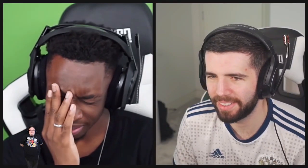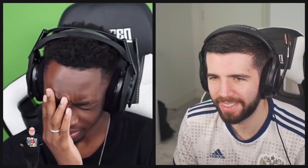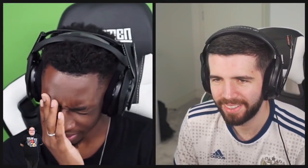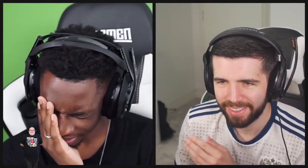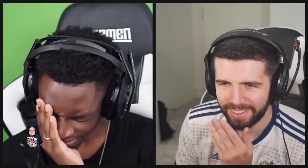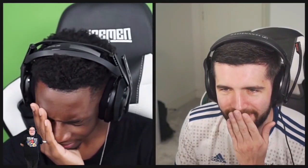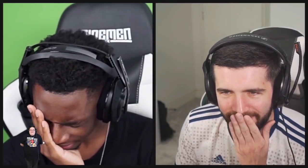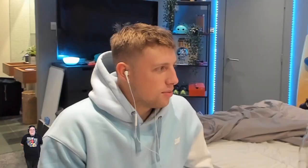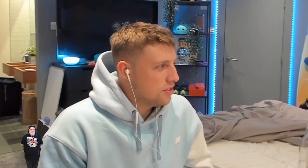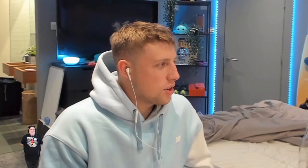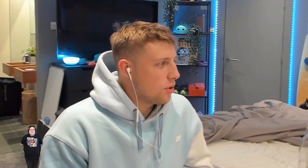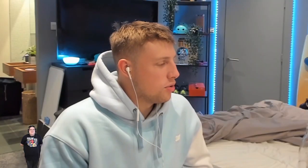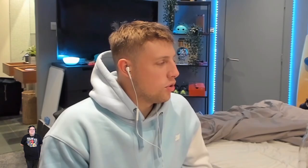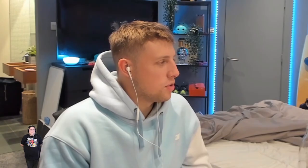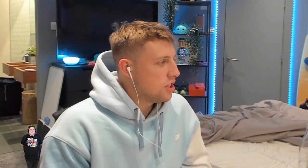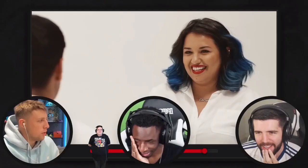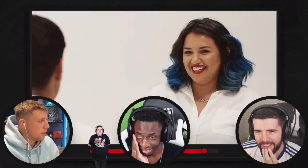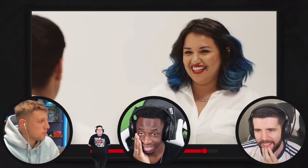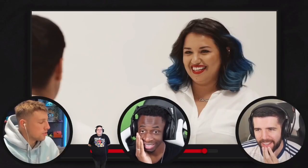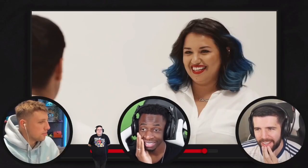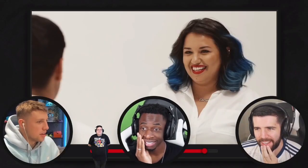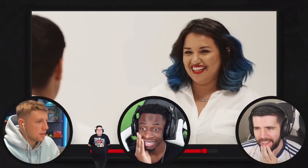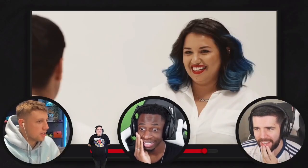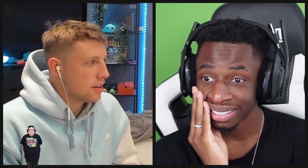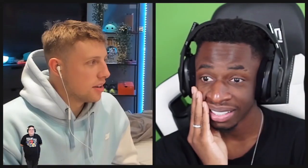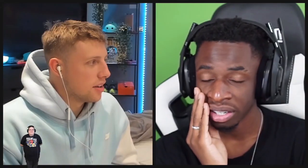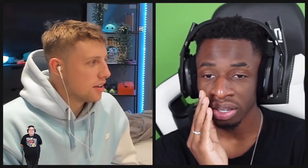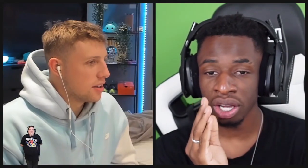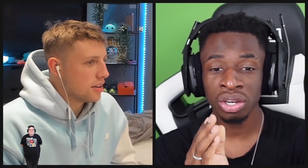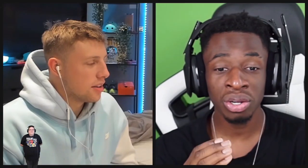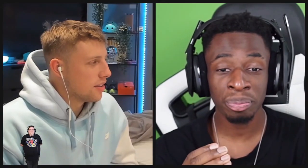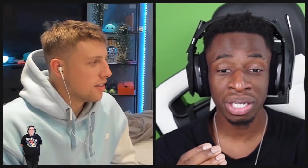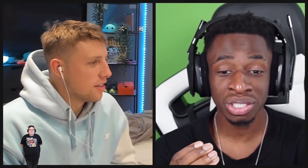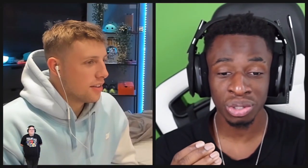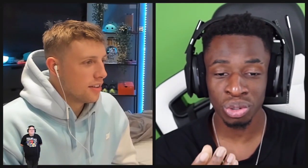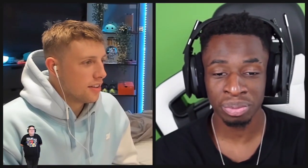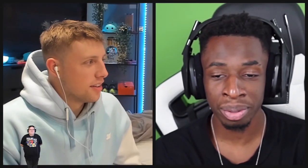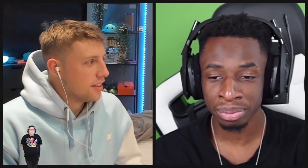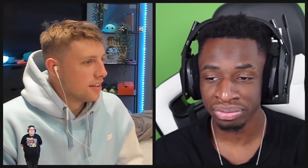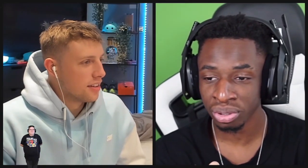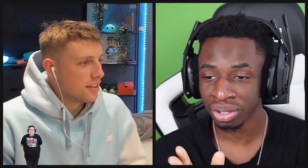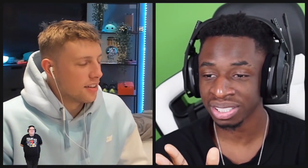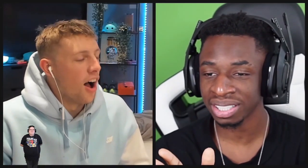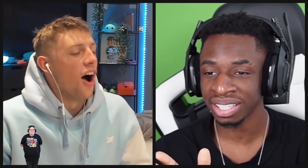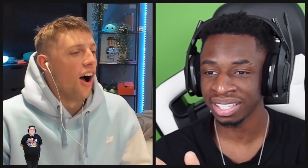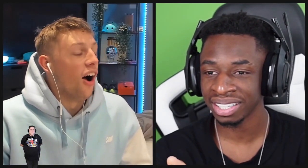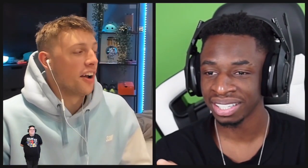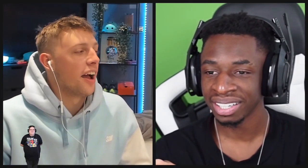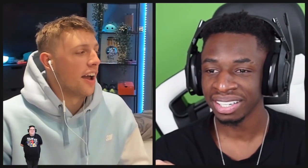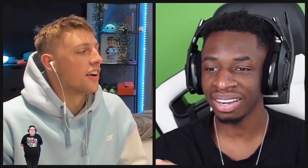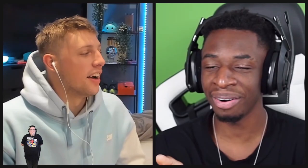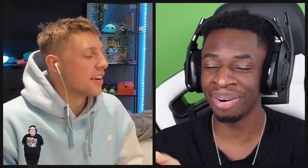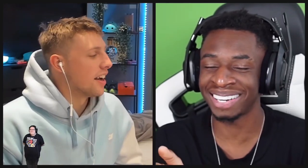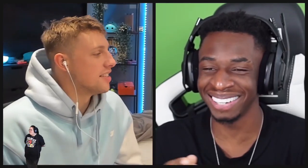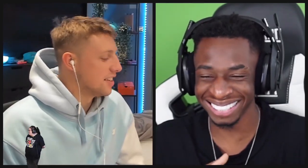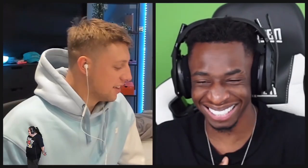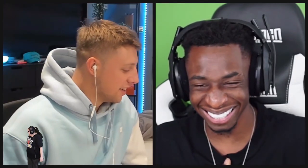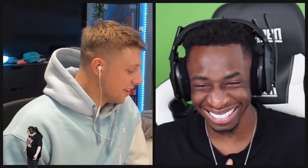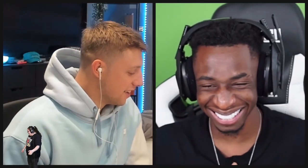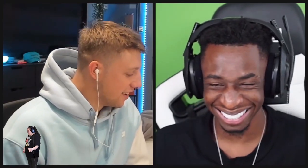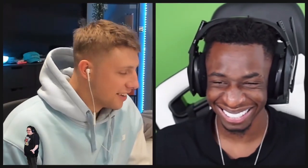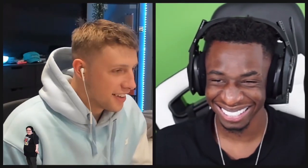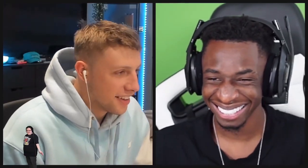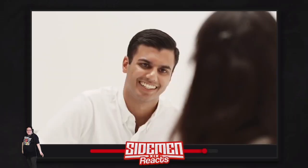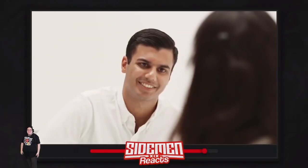Lord. Oh Lord, when she popped up on screen, mate. No, because of the awkward moment before, not because of her. Oh, okay. Like, oh my